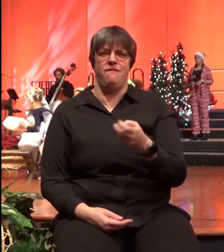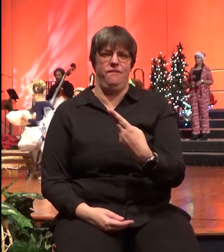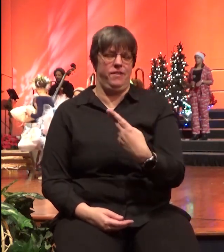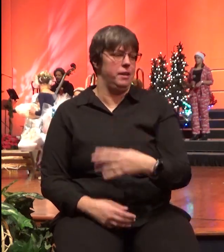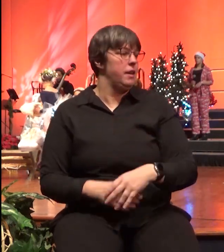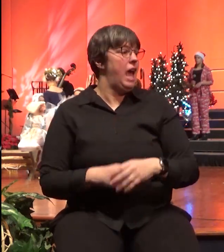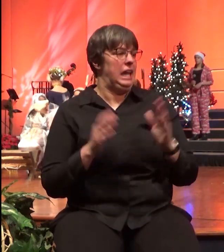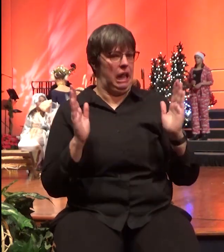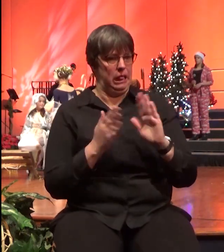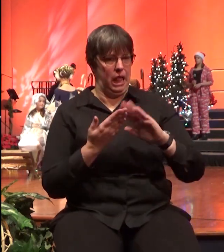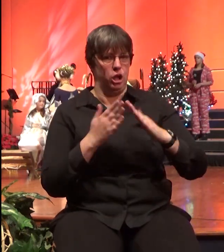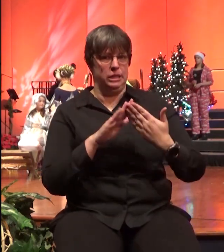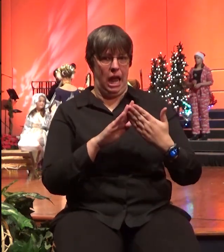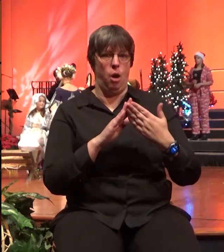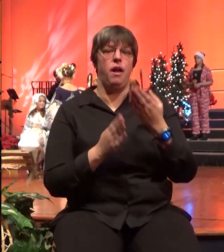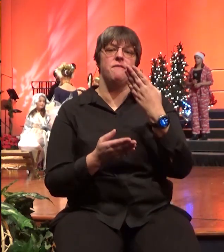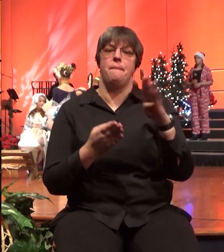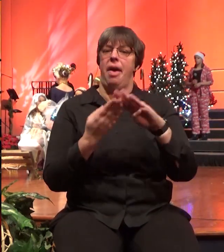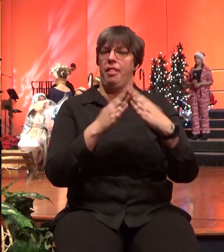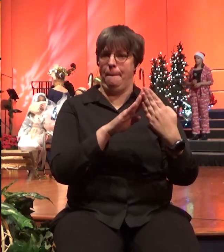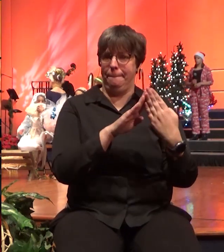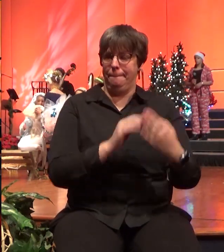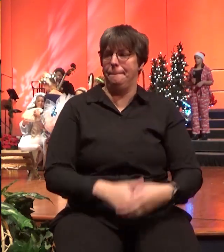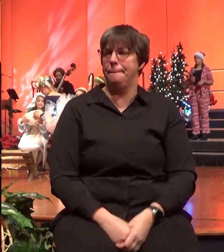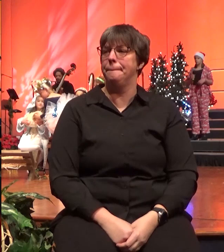town of Bethlehem.